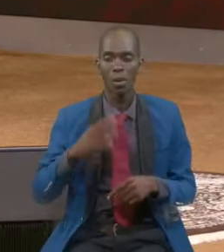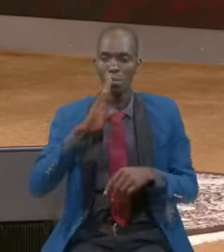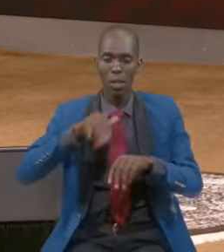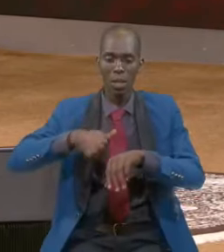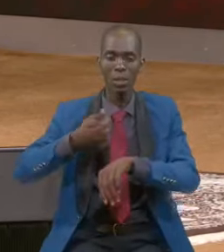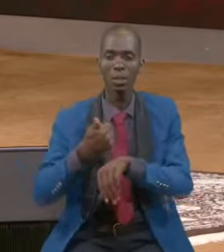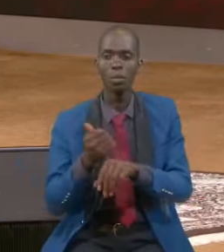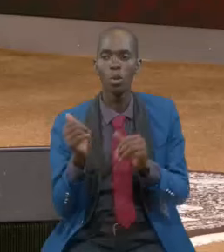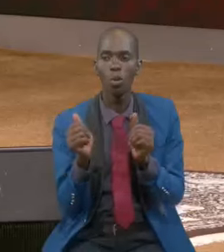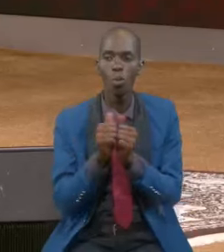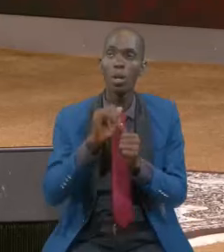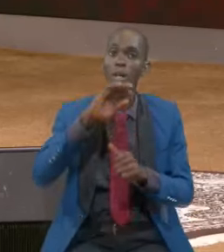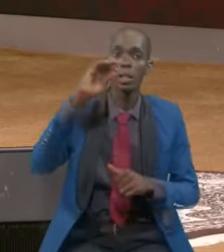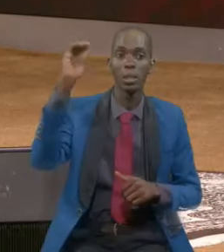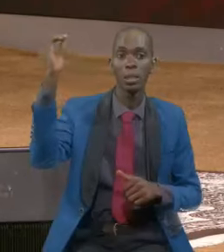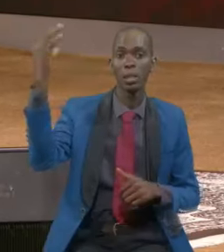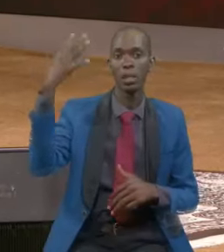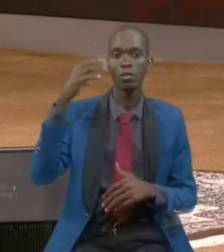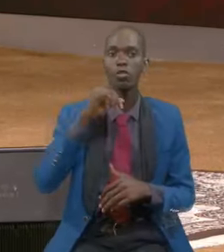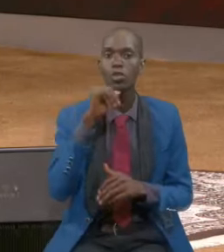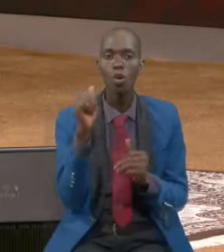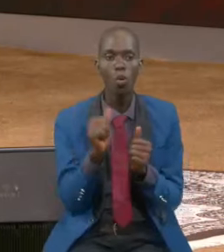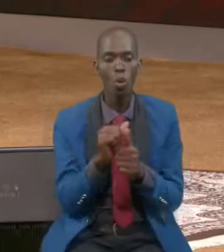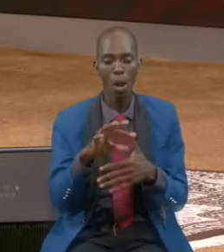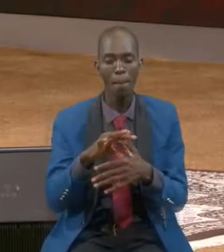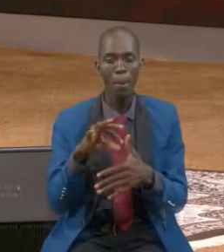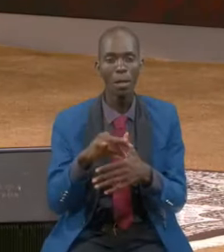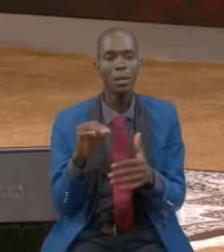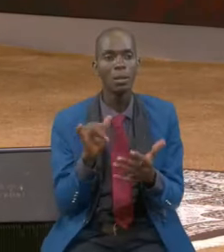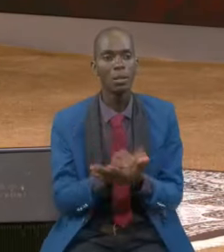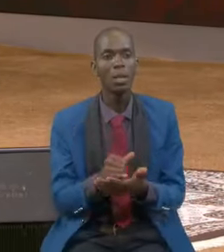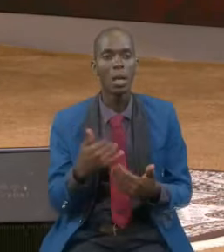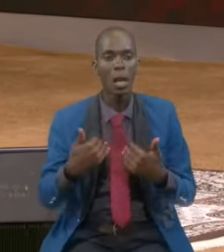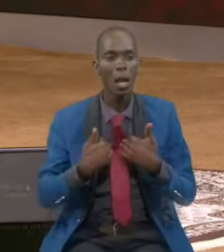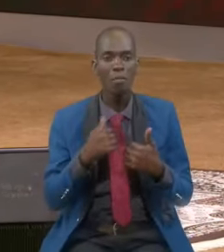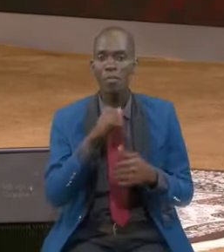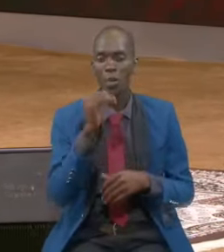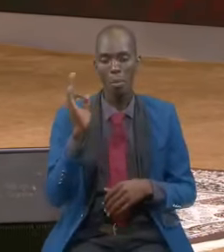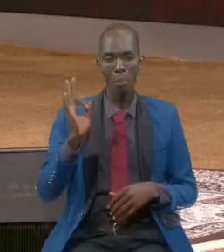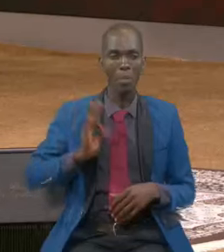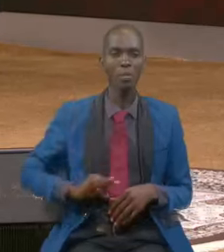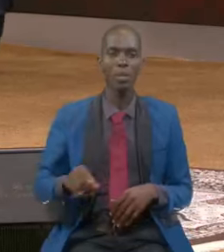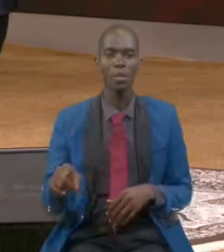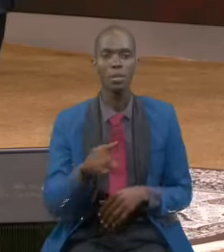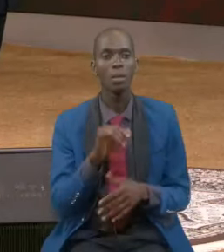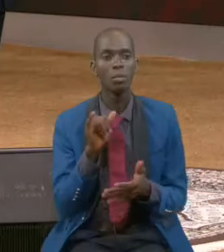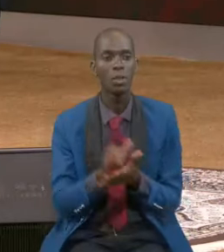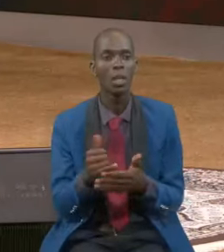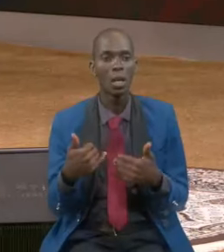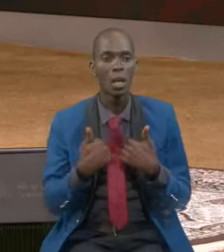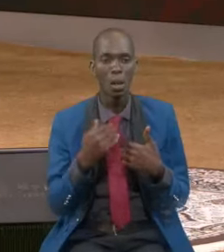not with meats which have not profited them that have